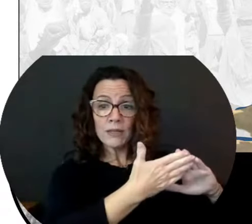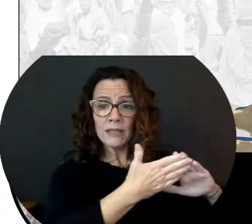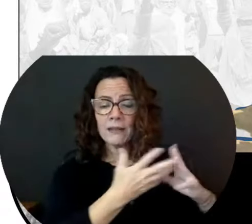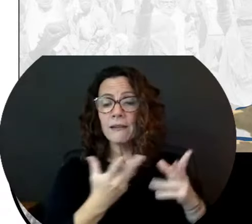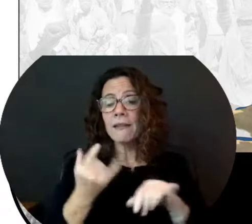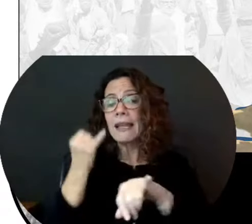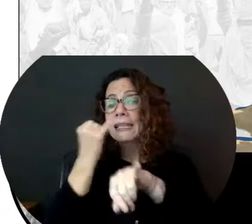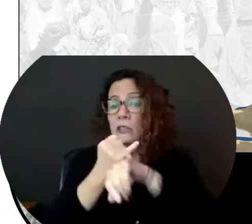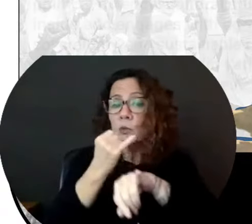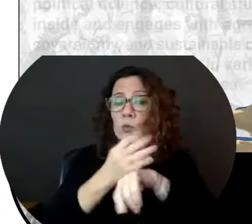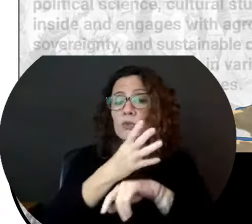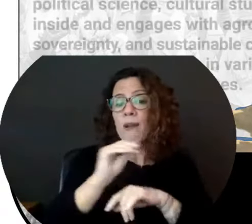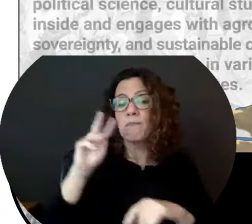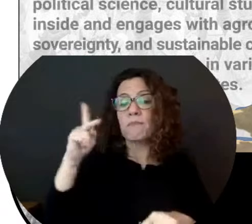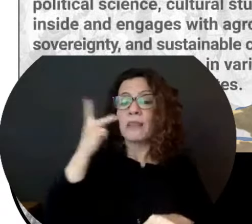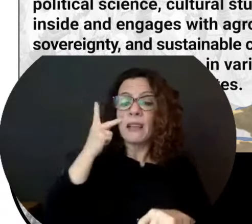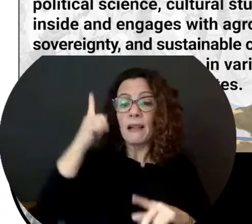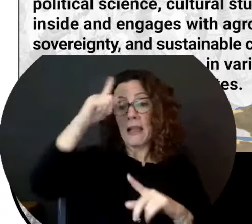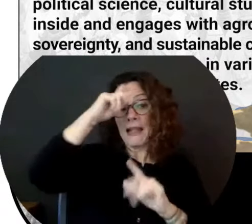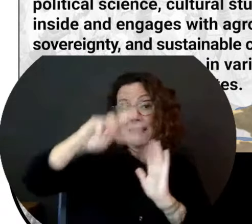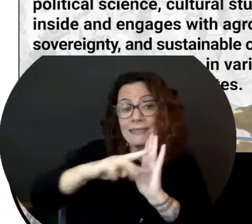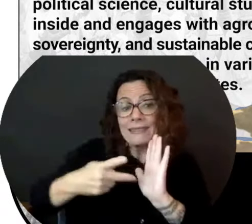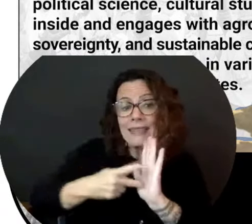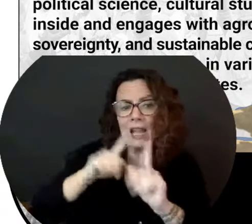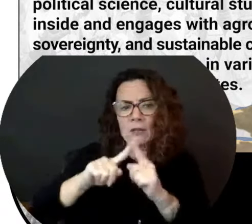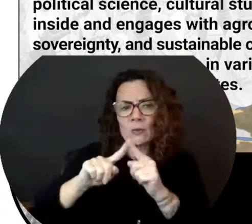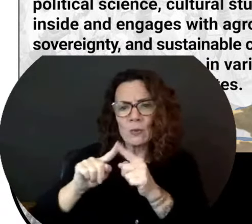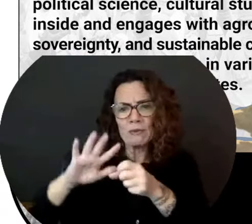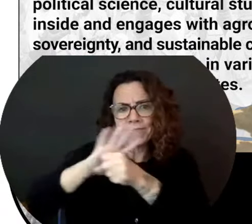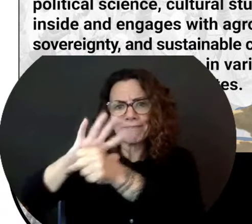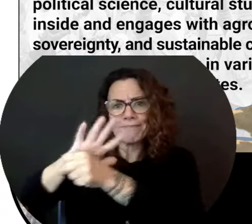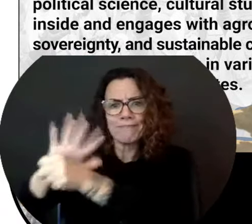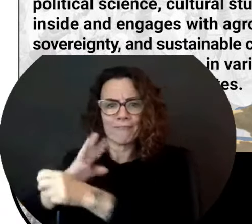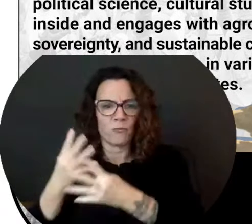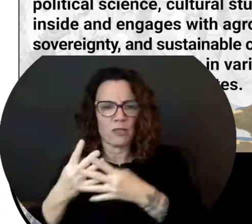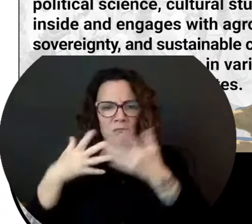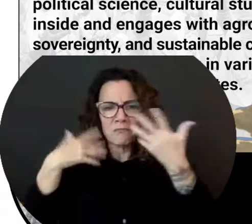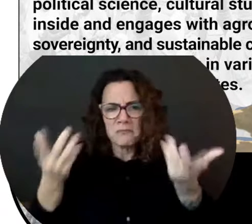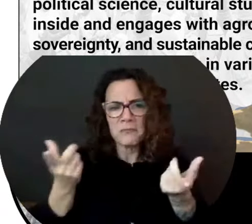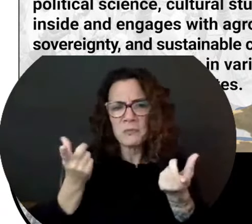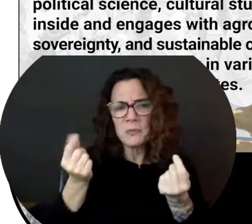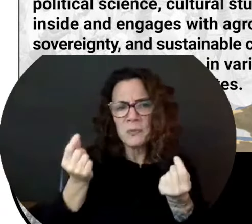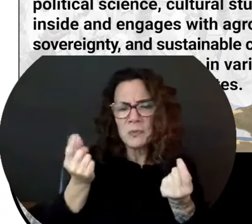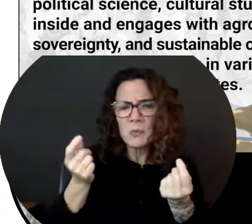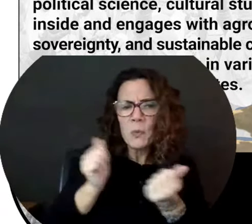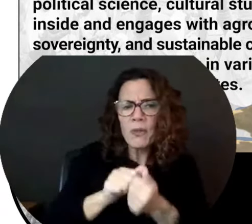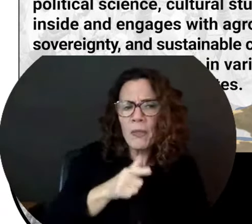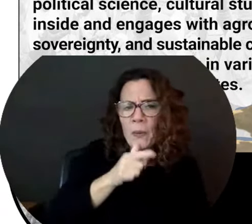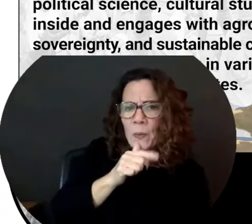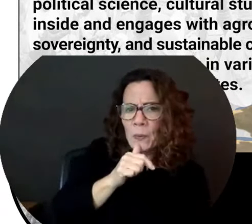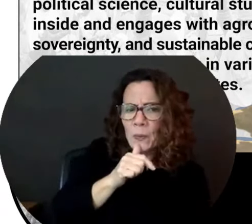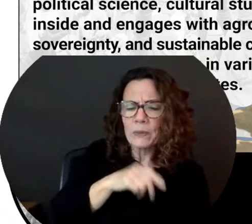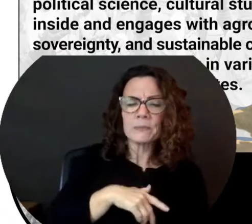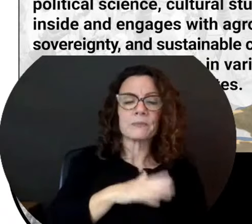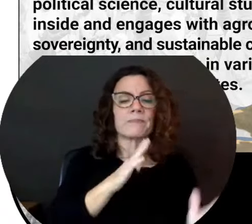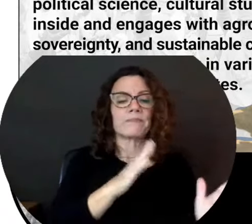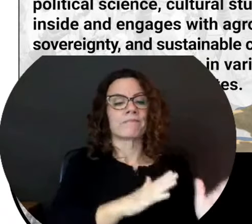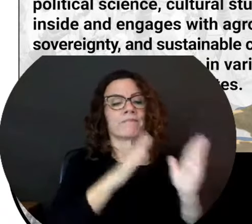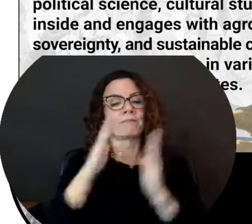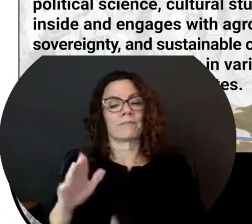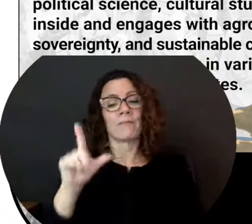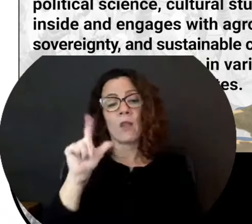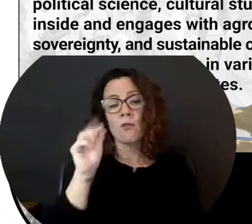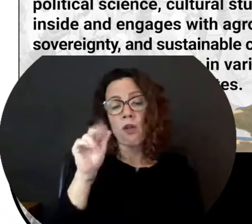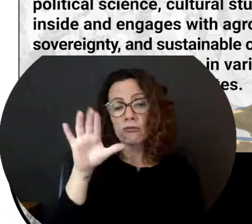Say here, like when you look at the prison menu, it is say that one day we'll eat sweet sour chicken over rice, you